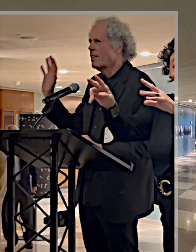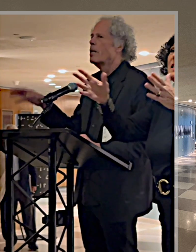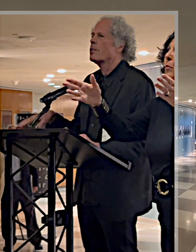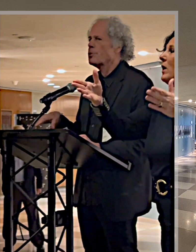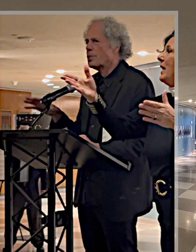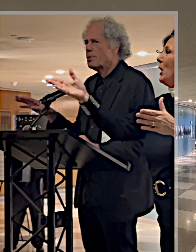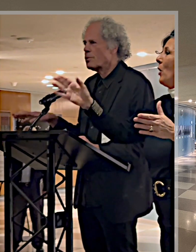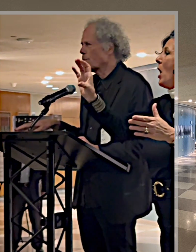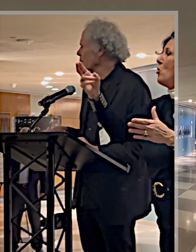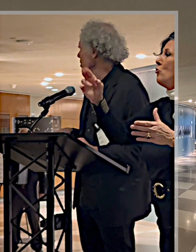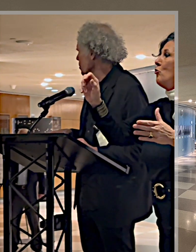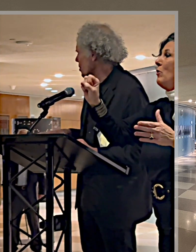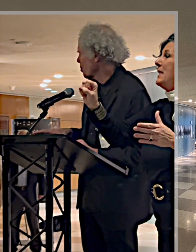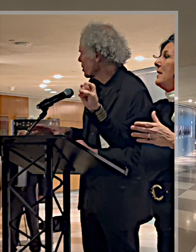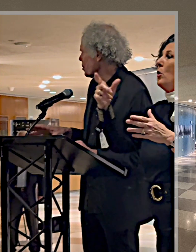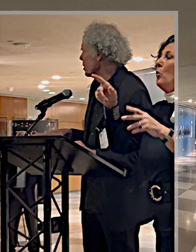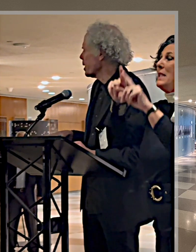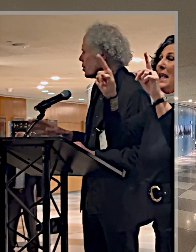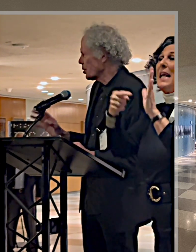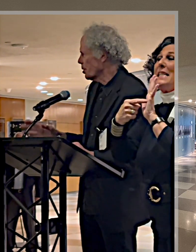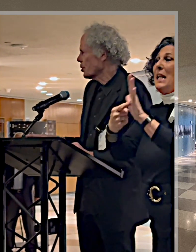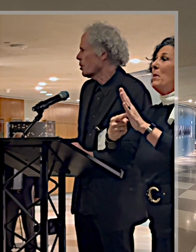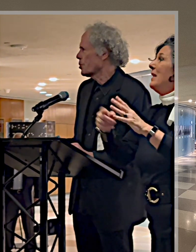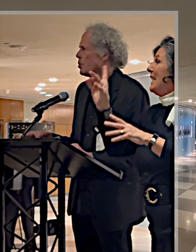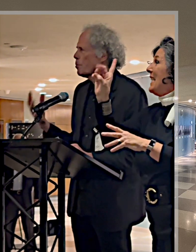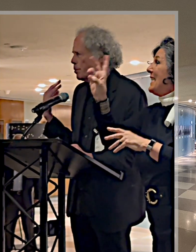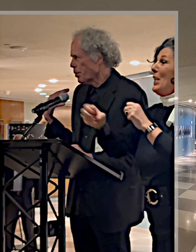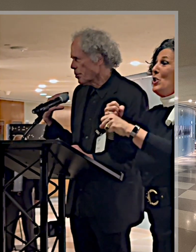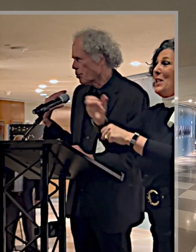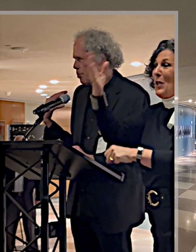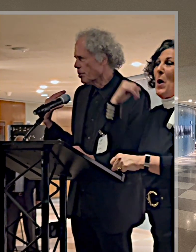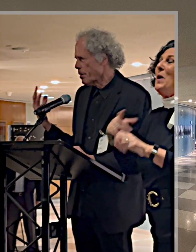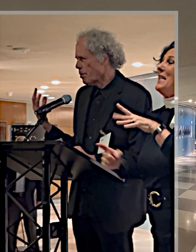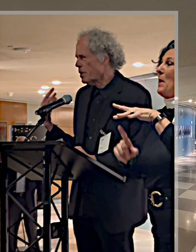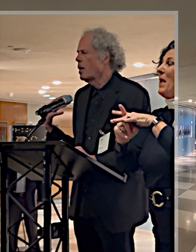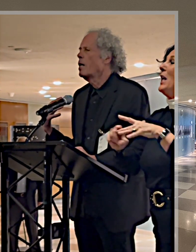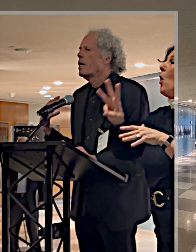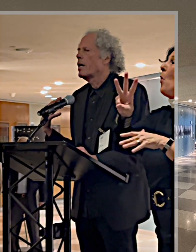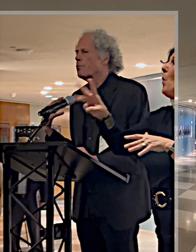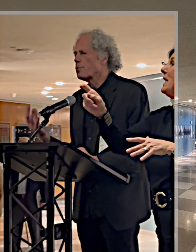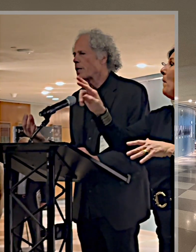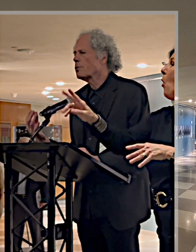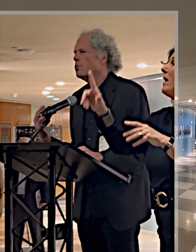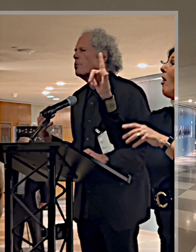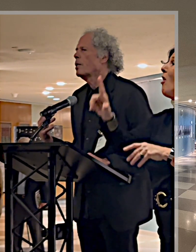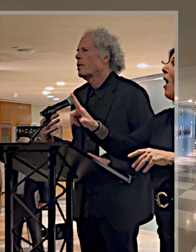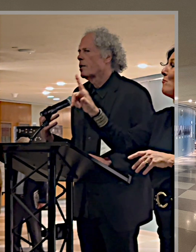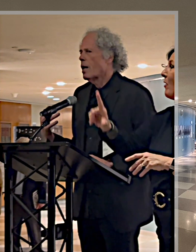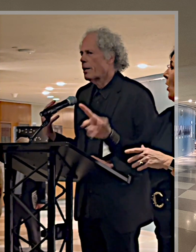and Chris Timmons, who was the exhibits director at the time. 6 years ago, this exhibit appeared at the Westport Library, and it was meant